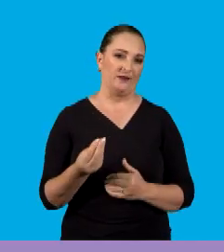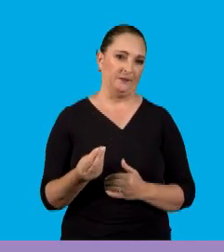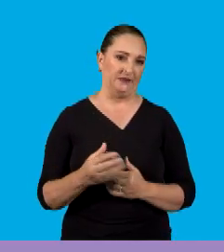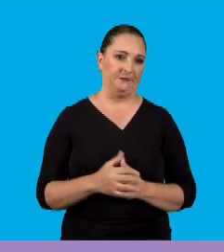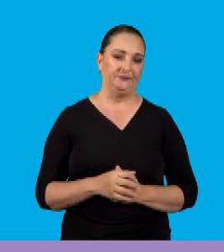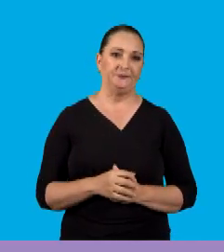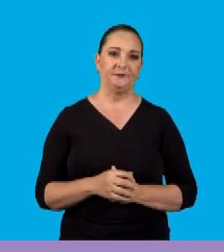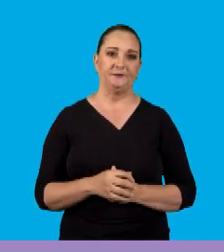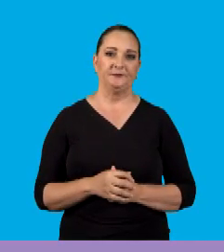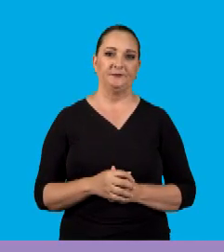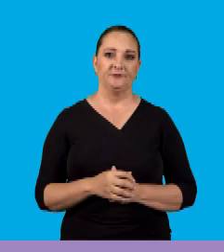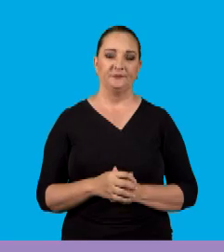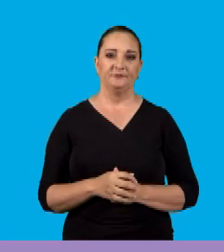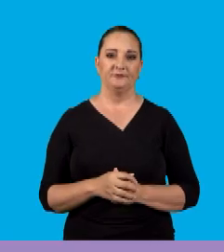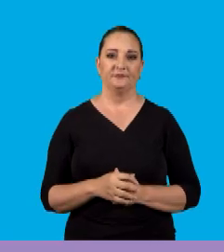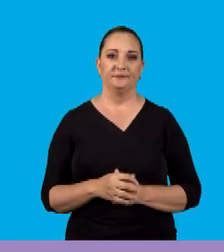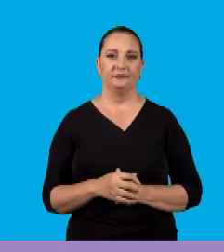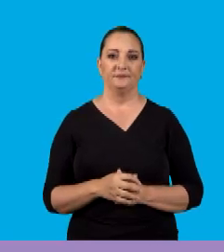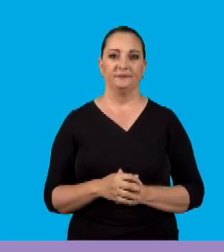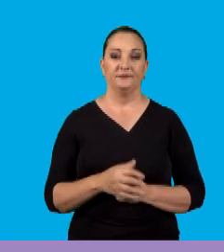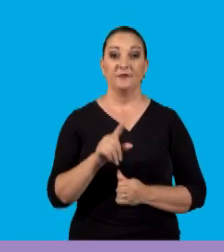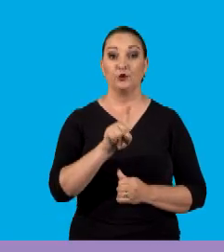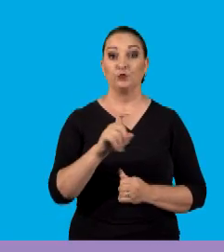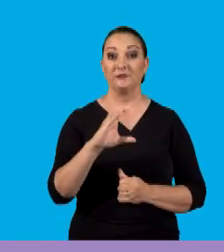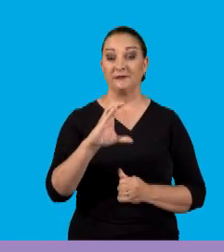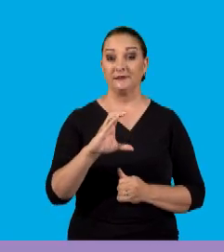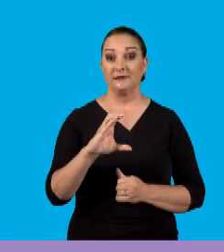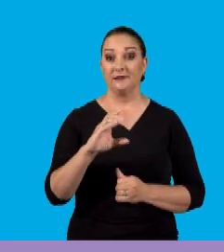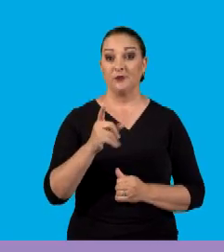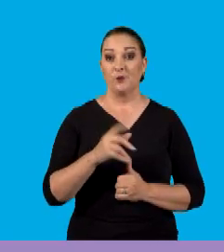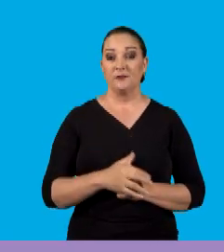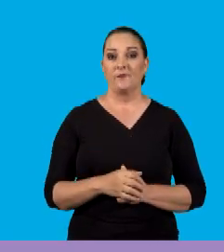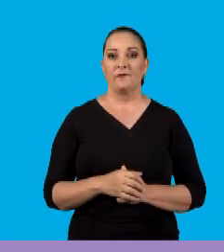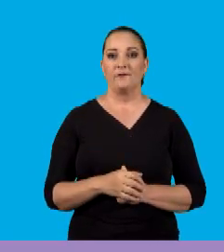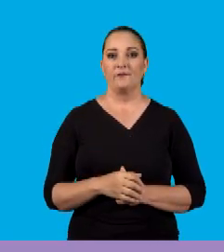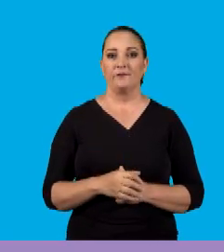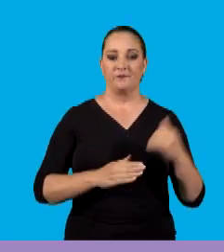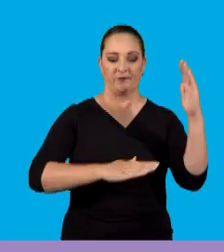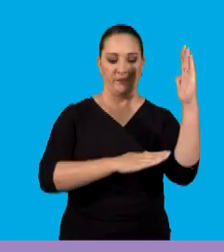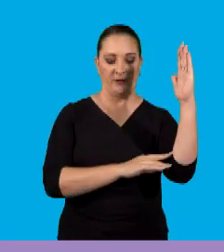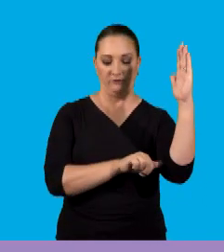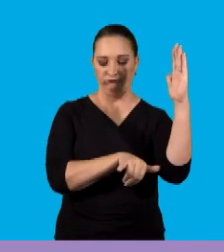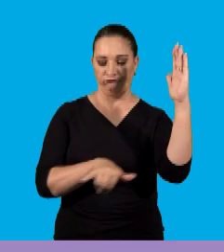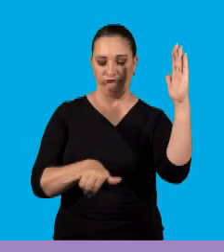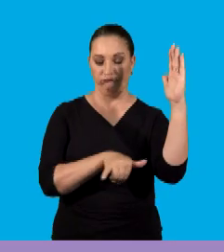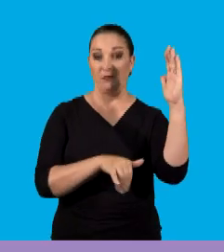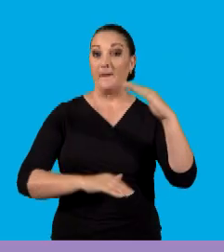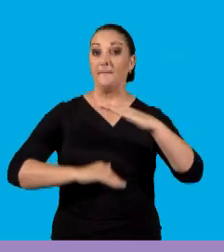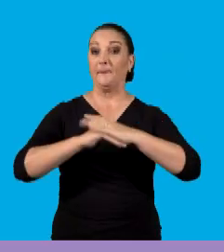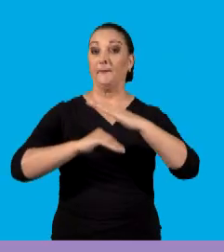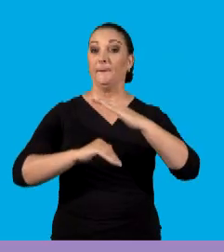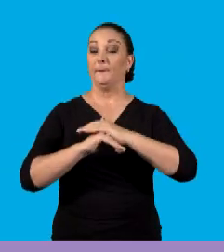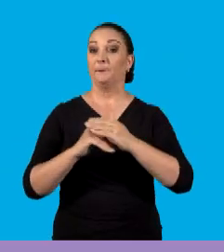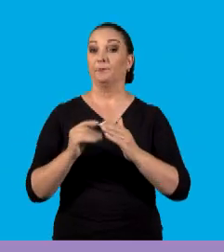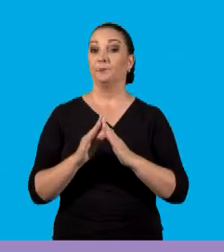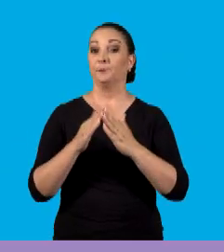number of textbooks. Question C there says, which grade received the maximum number